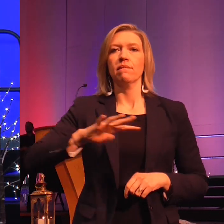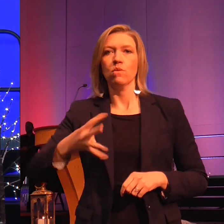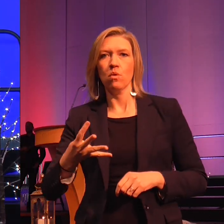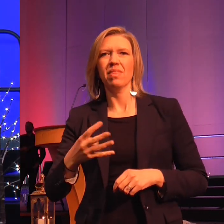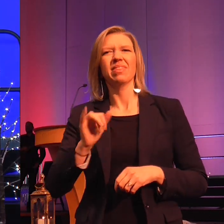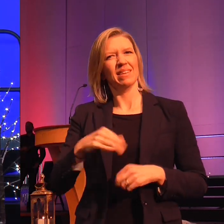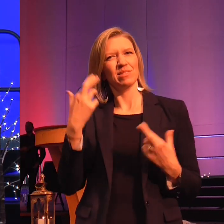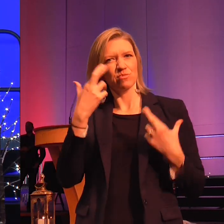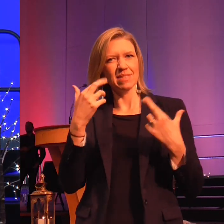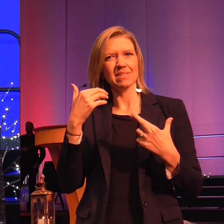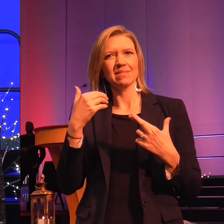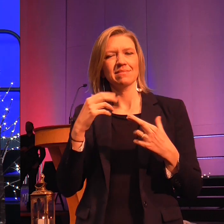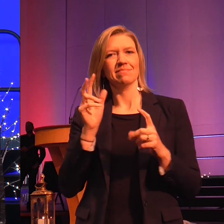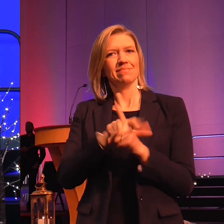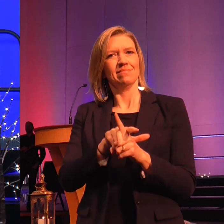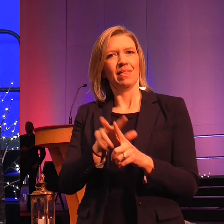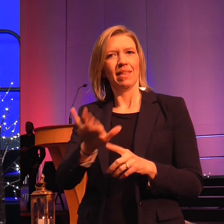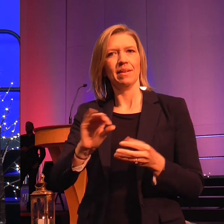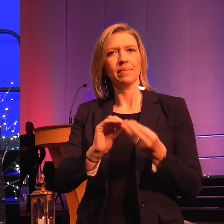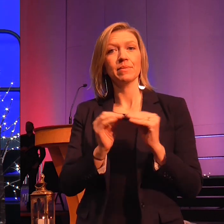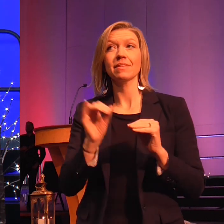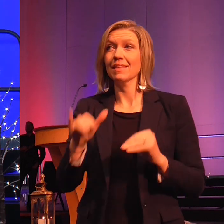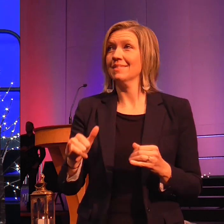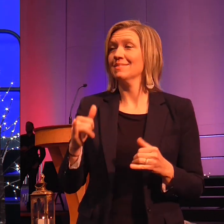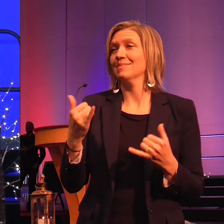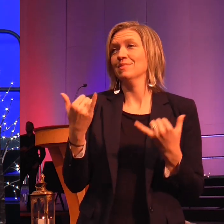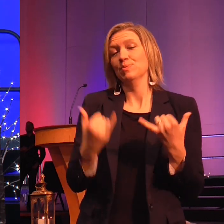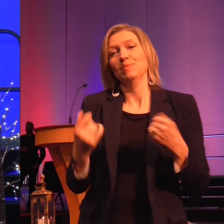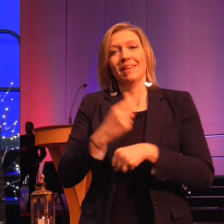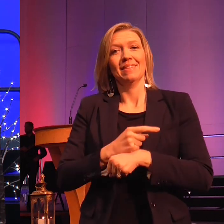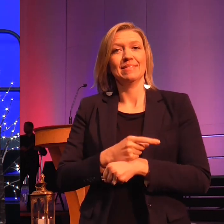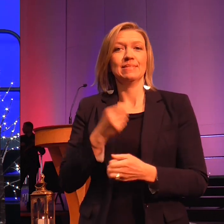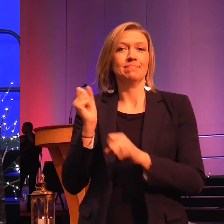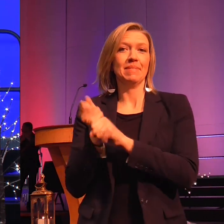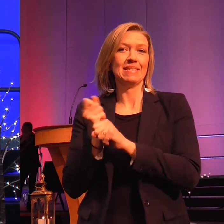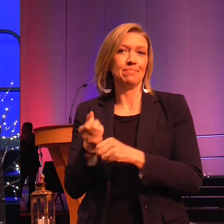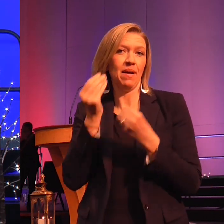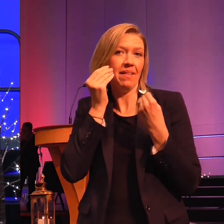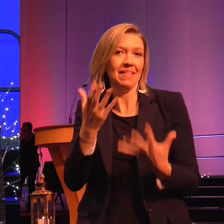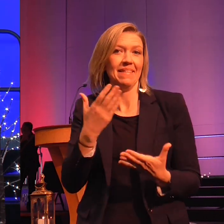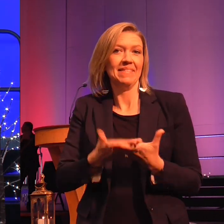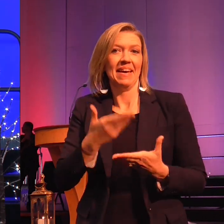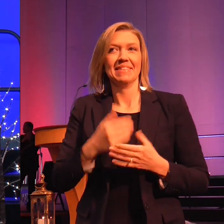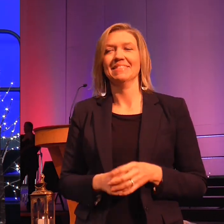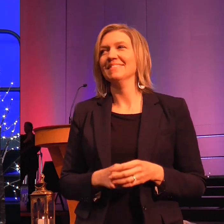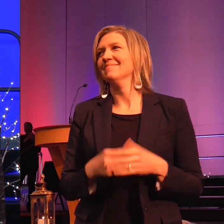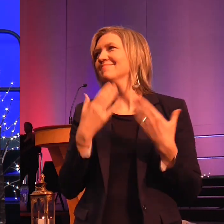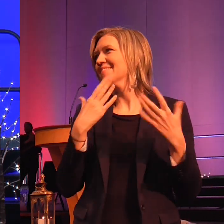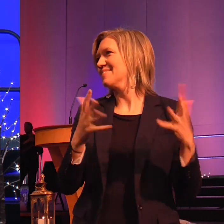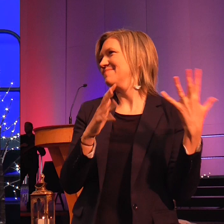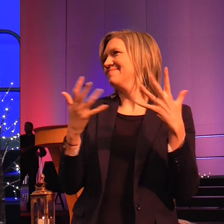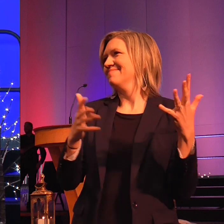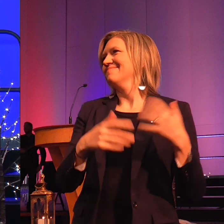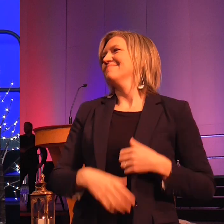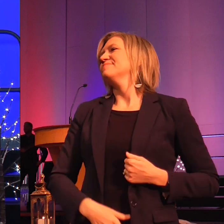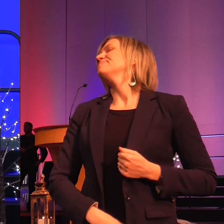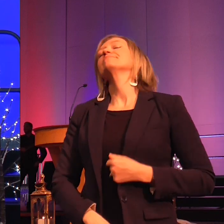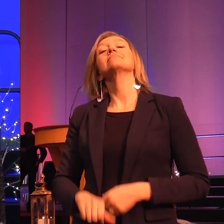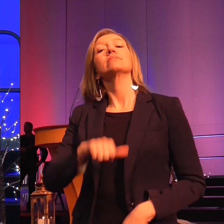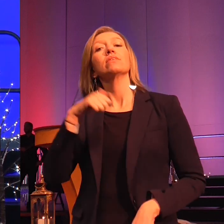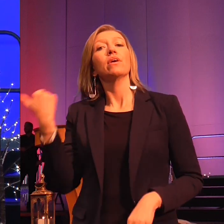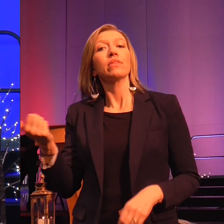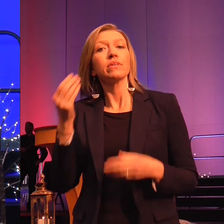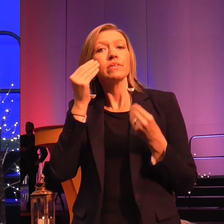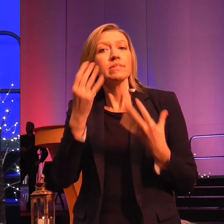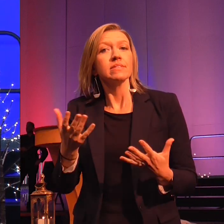And that's today's baseball fact. Thank you. Thank you. And so here's some other stuff coming